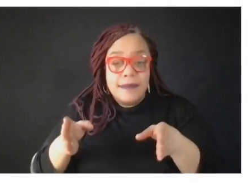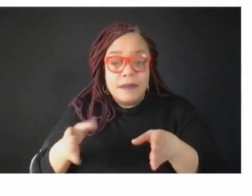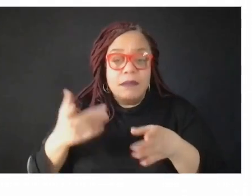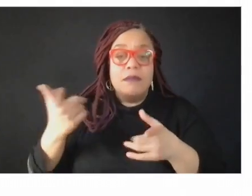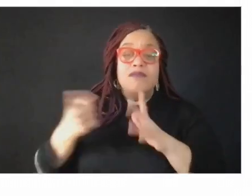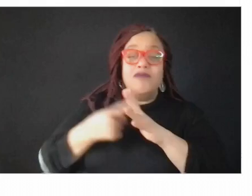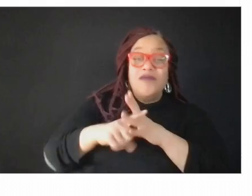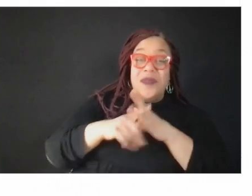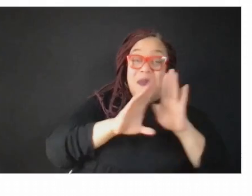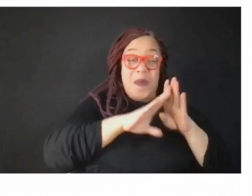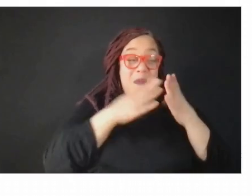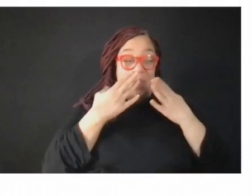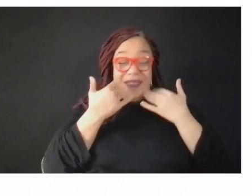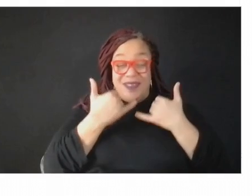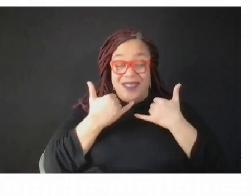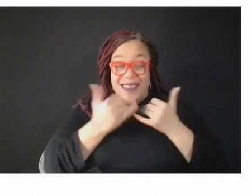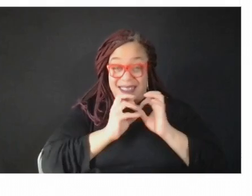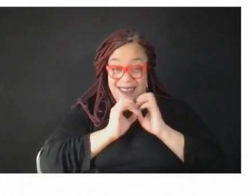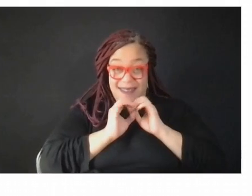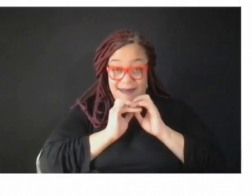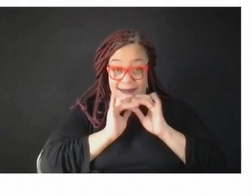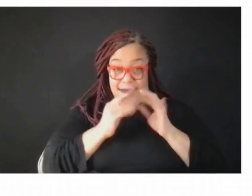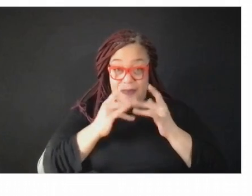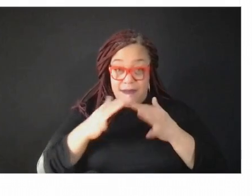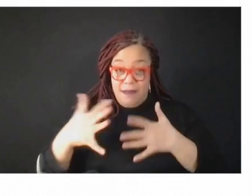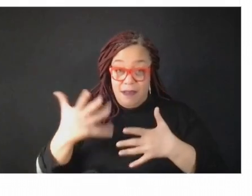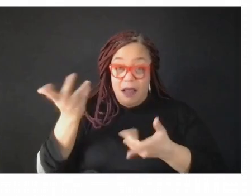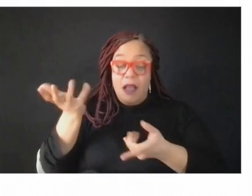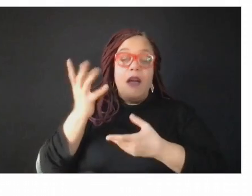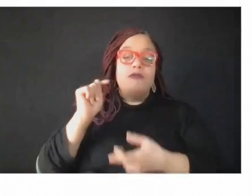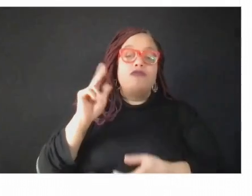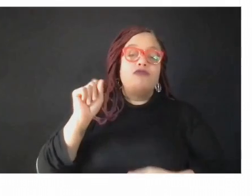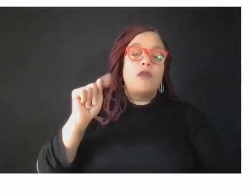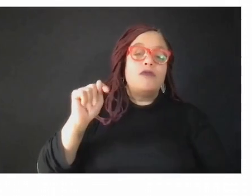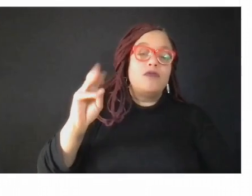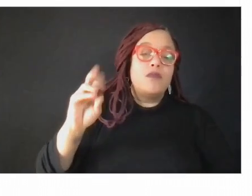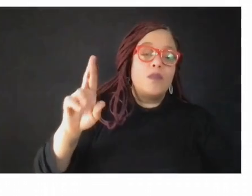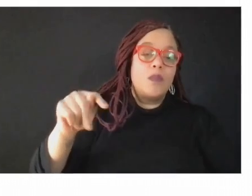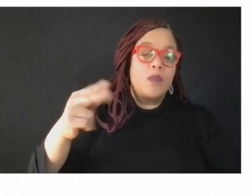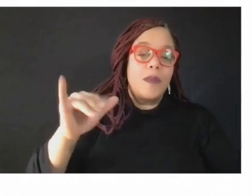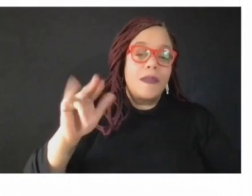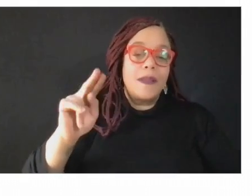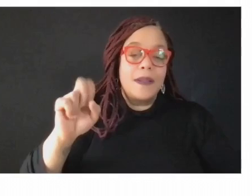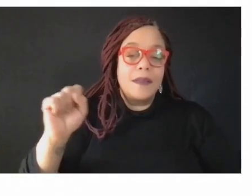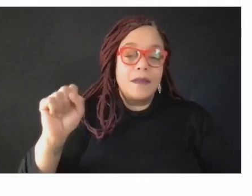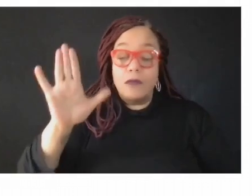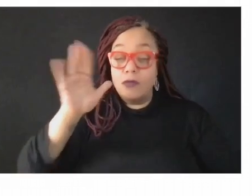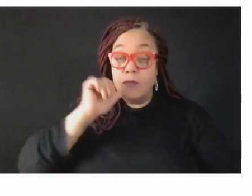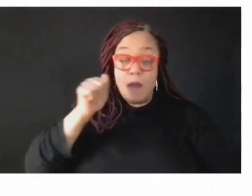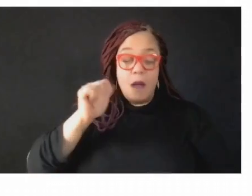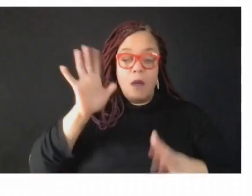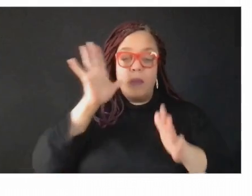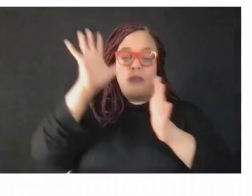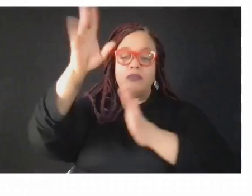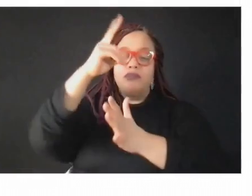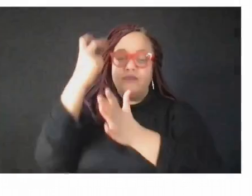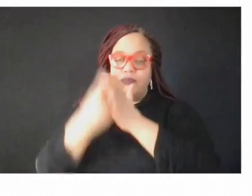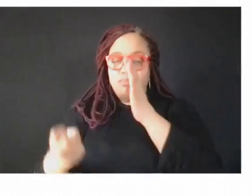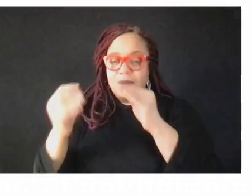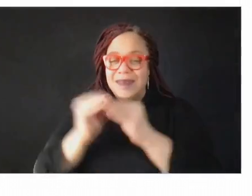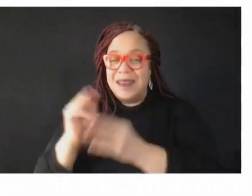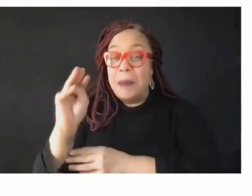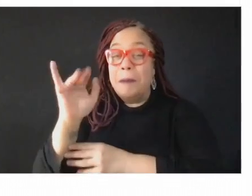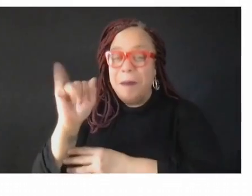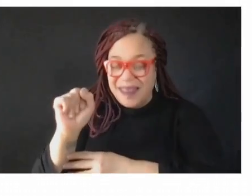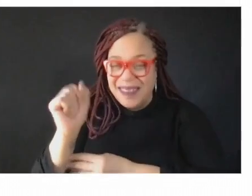about trustworthiness. And tomorrow we will focus on misinformation, disinformation, and